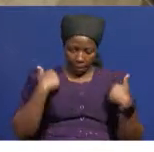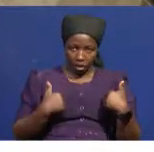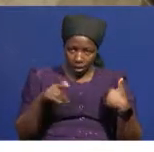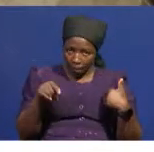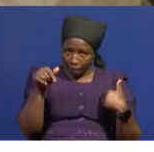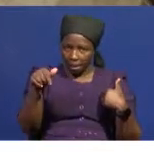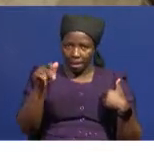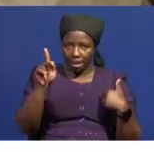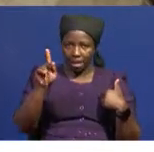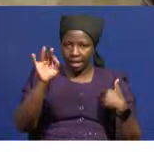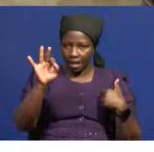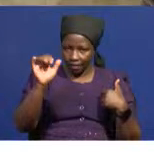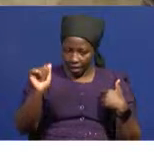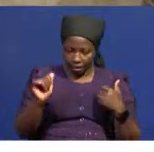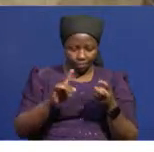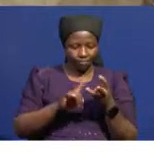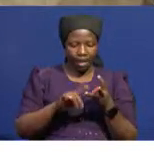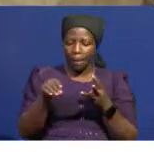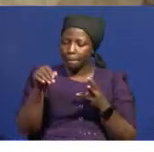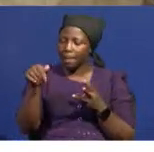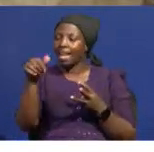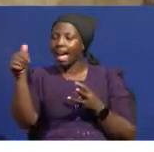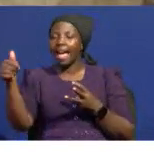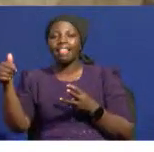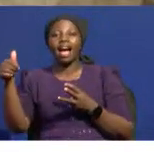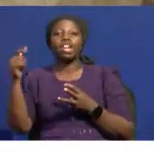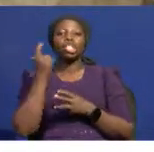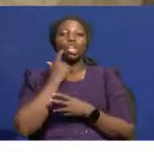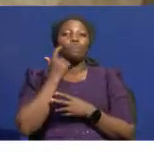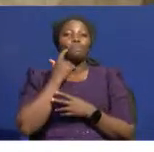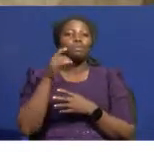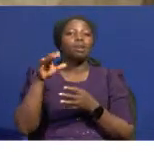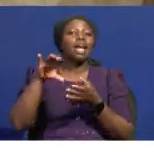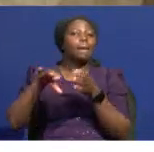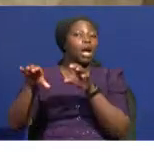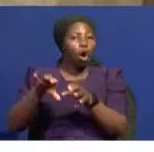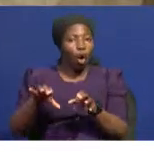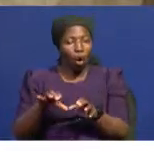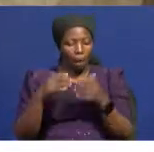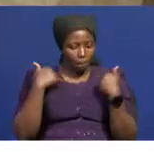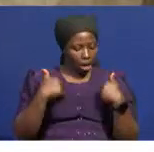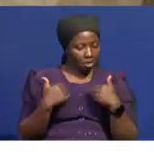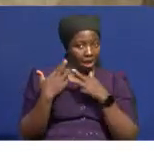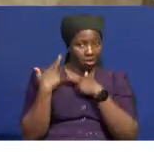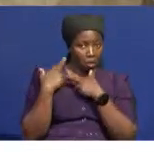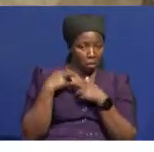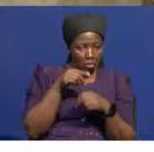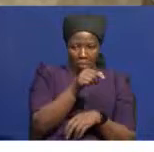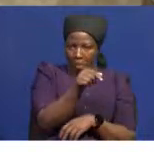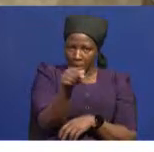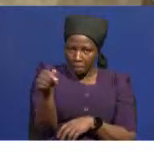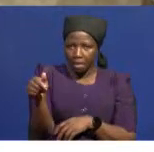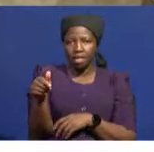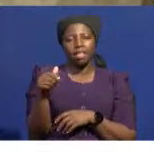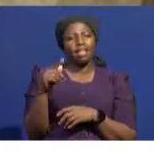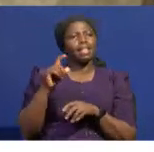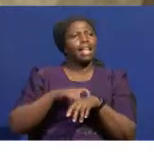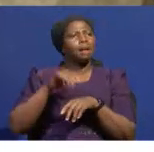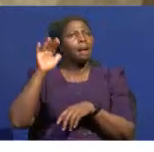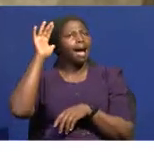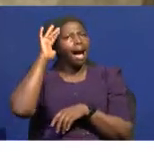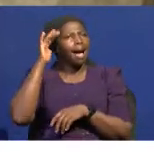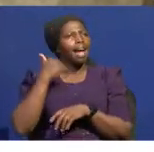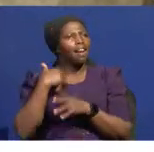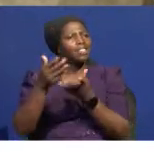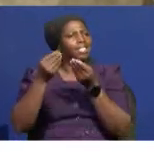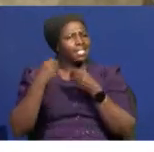paying KFA and other advocates. I've been doing that. So when I heard that I've been receiving money from